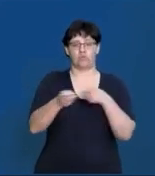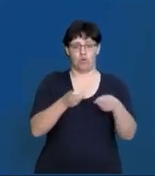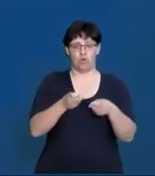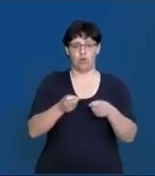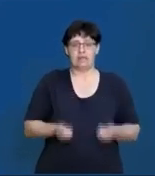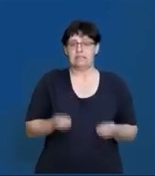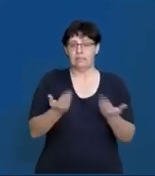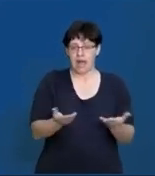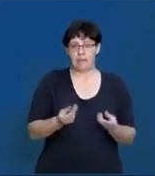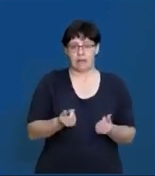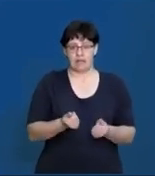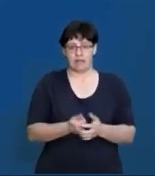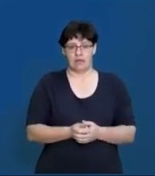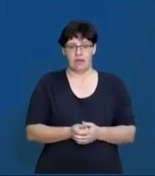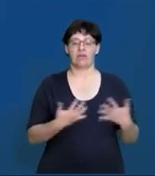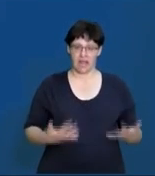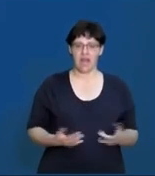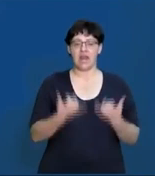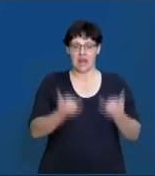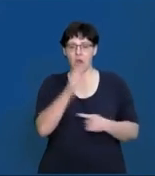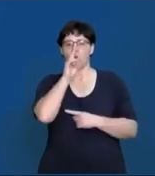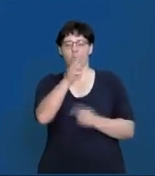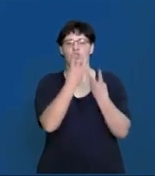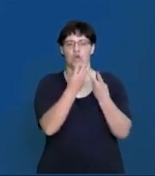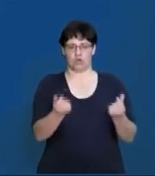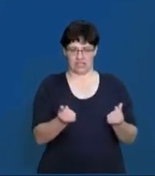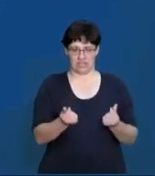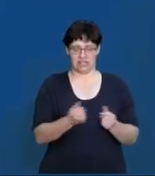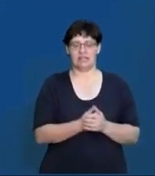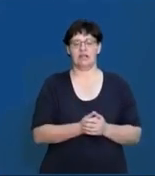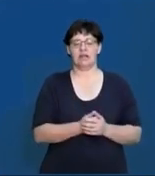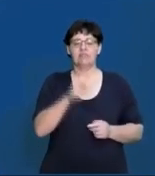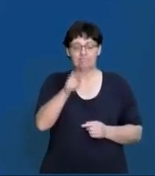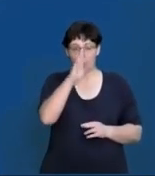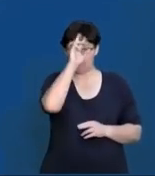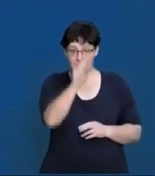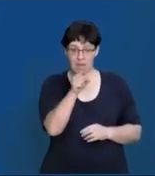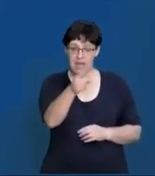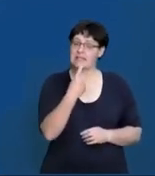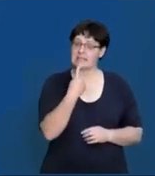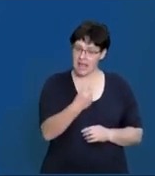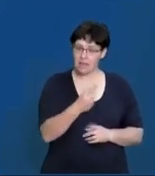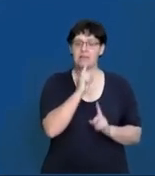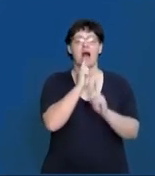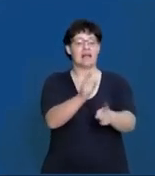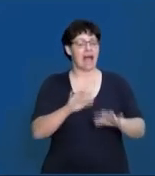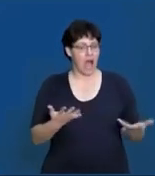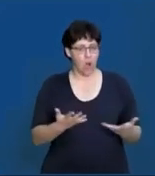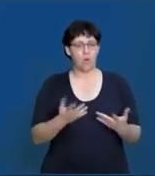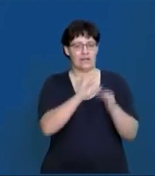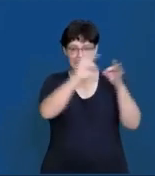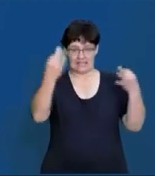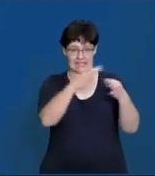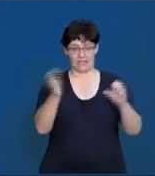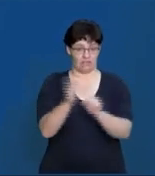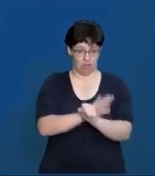to control the supply of money? Right? Let's look at the solution, boys and girls. Now, remember I said this should be answered in